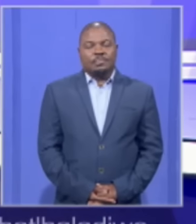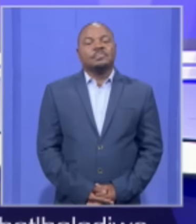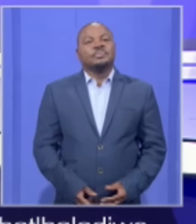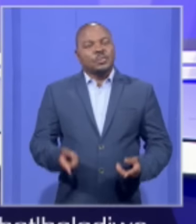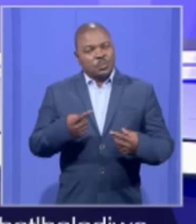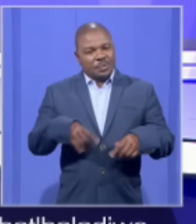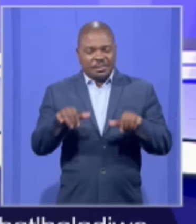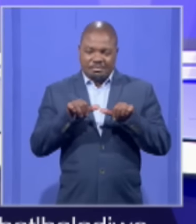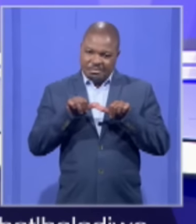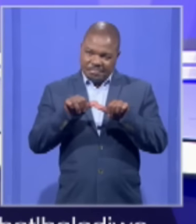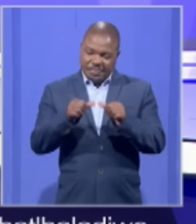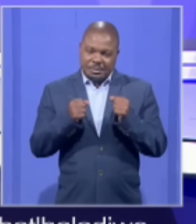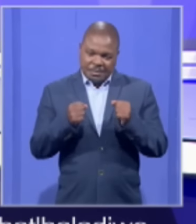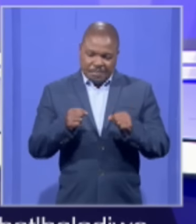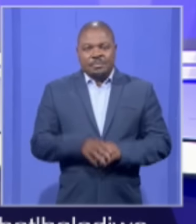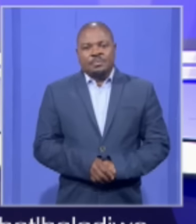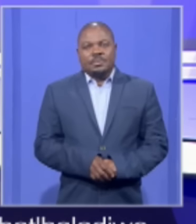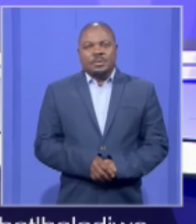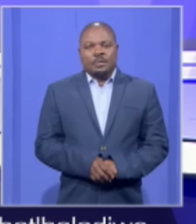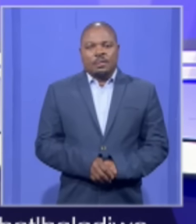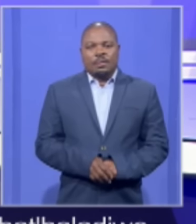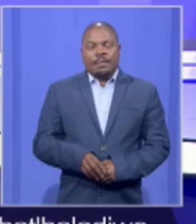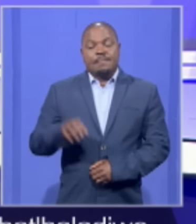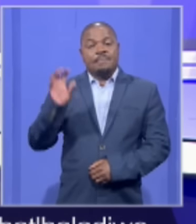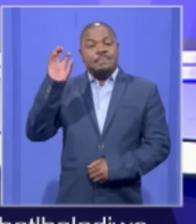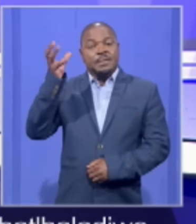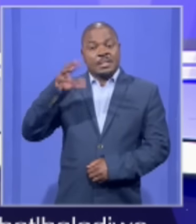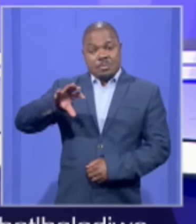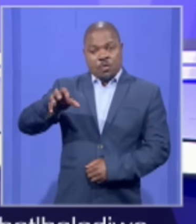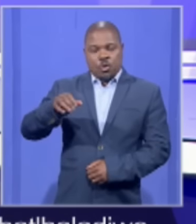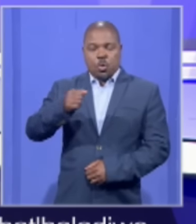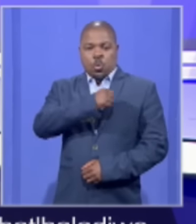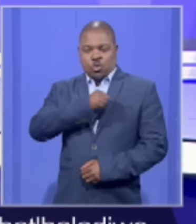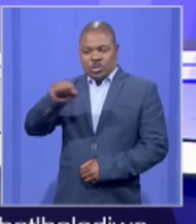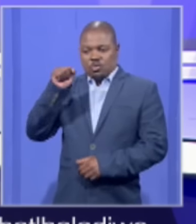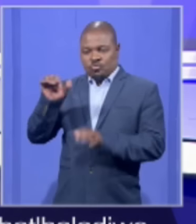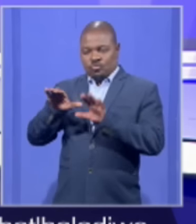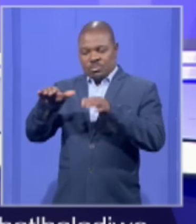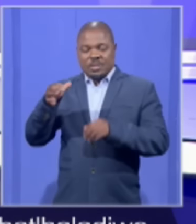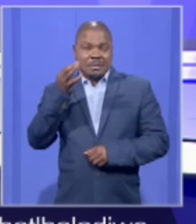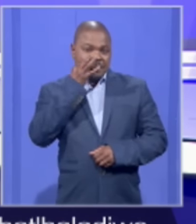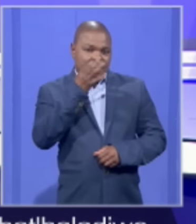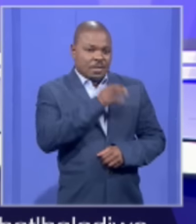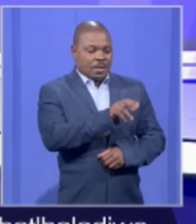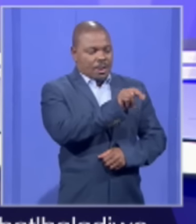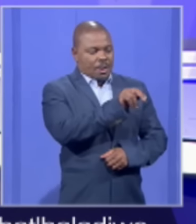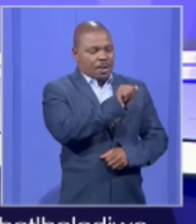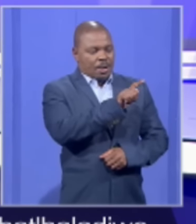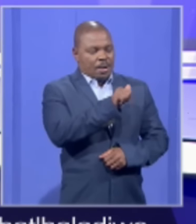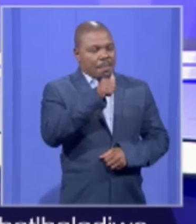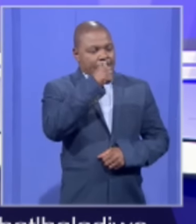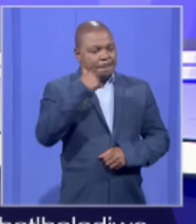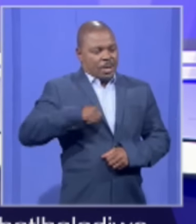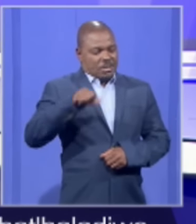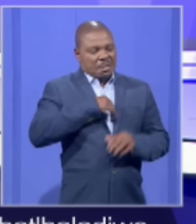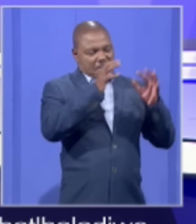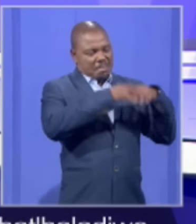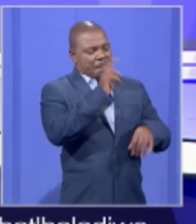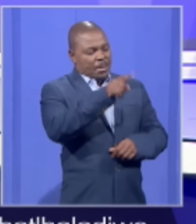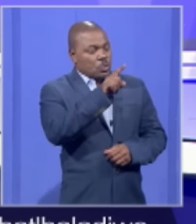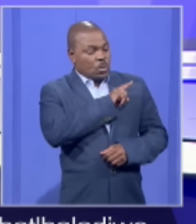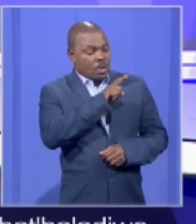Motwetso re santsere le mmogo. Khosatu kwa Free State ikwetse go phatlaladiwa ga mmasepala wa Nala kwa ditokololo tsa yone